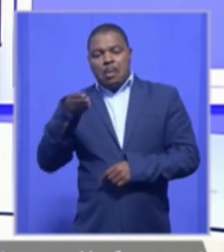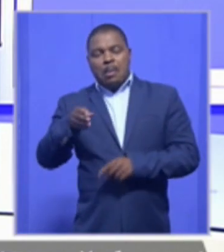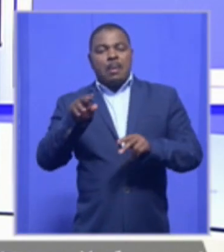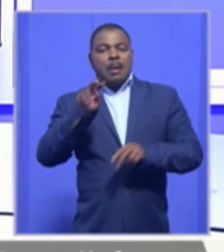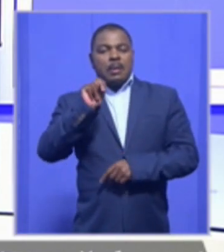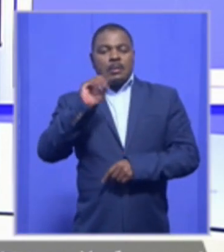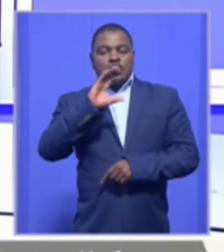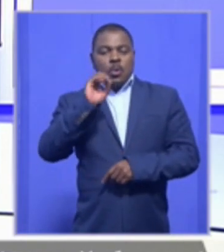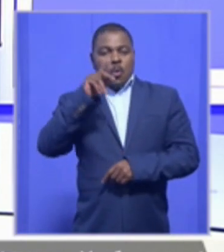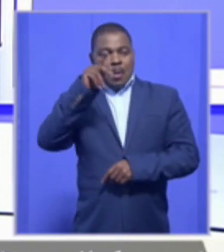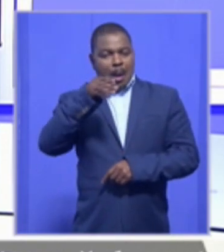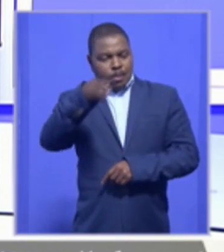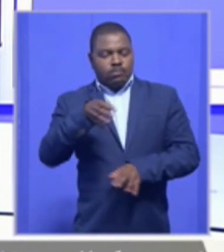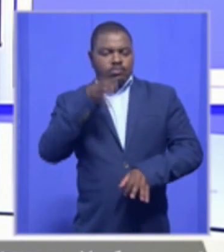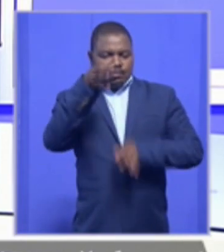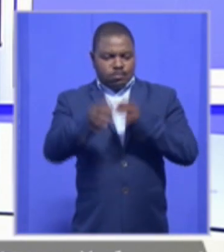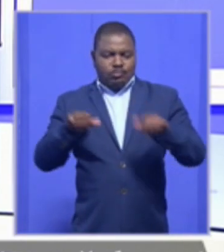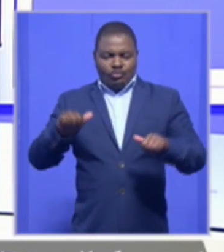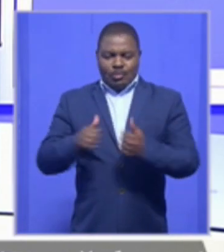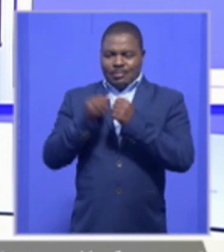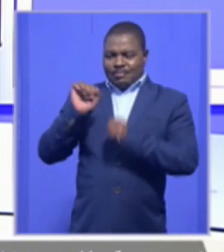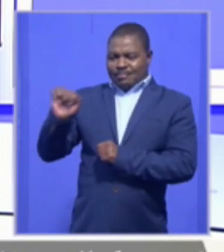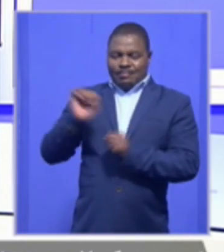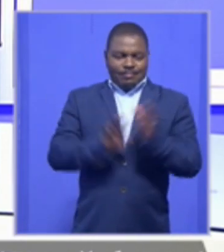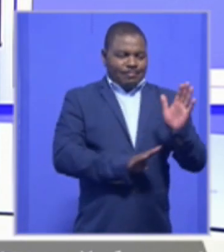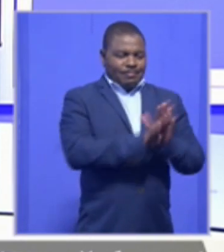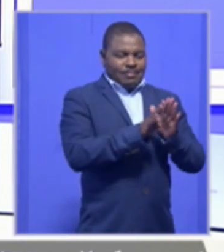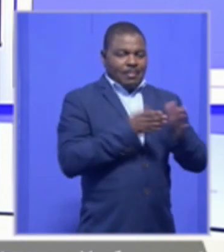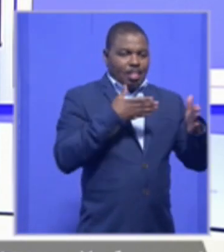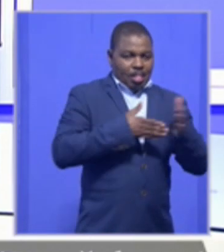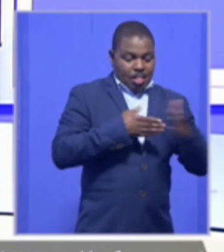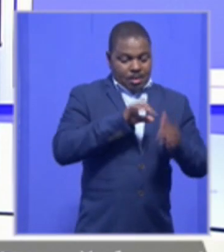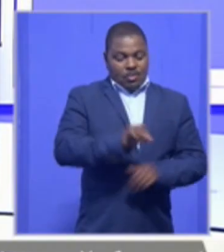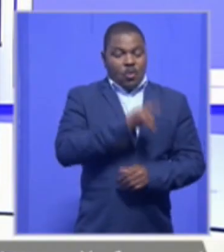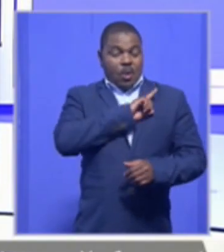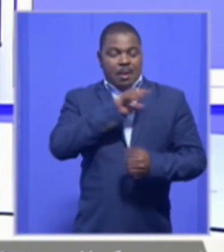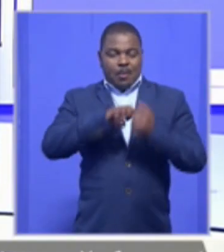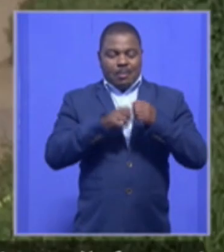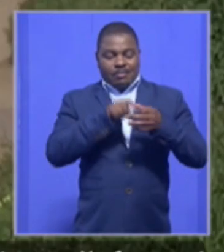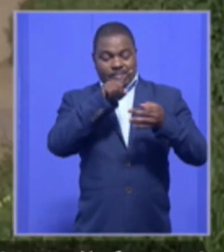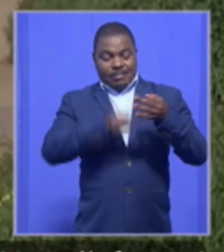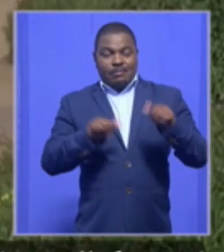diprofense ka ga dihlotlo tšeo ba lebanego le tšona tša go hlabolola mananeo kgoparara ka nageng.